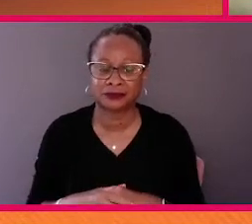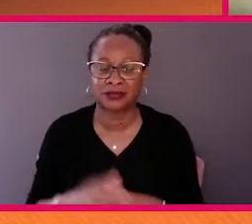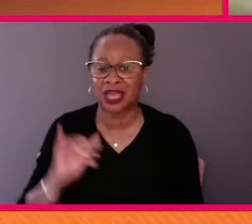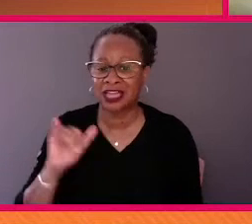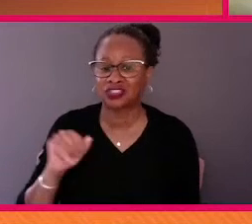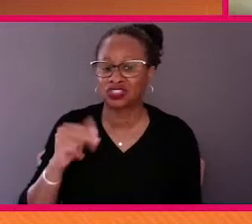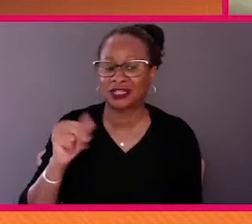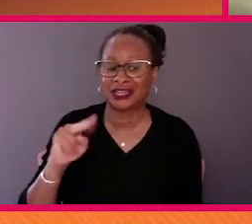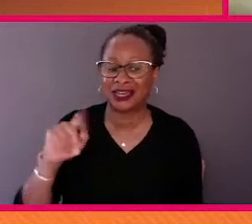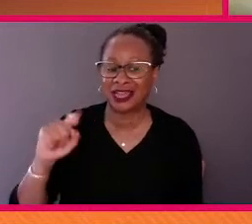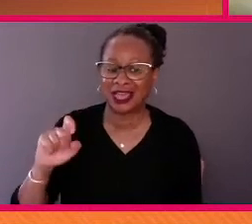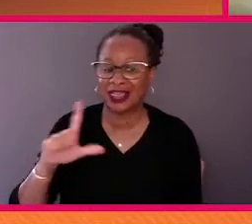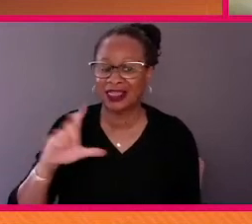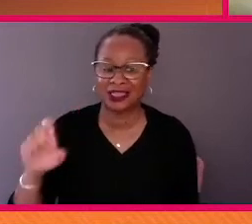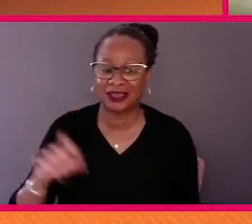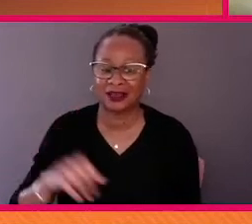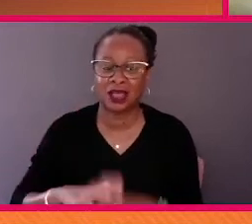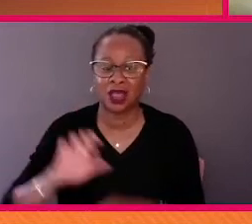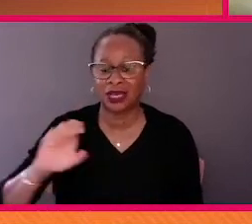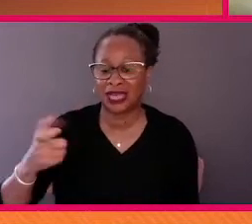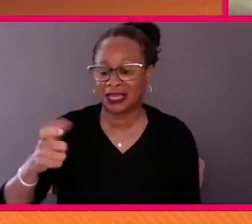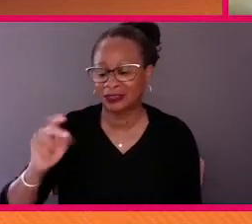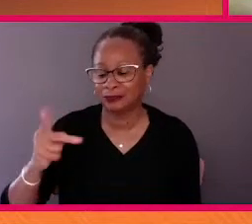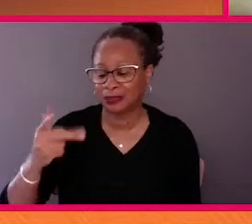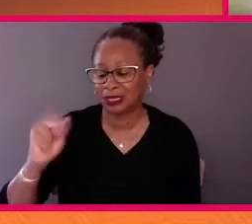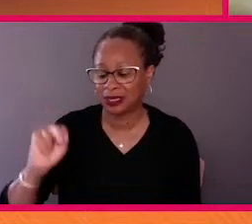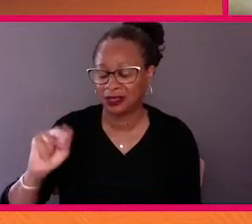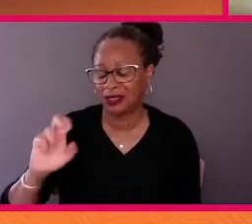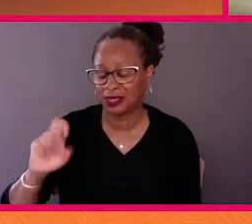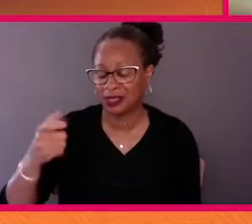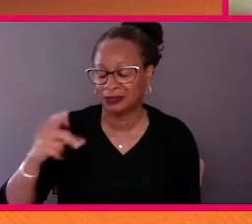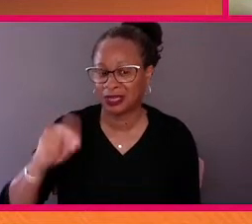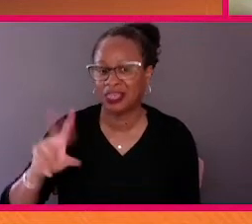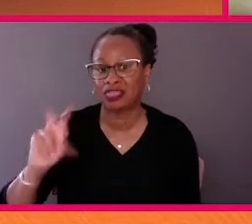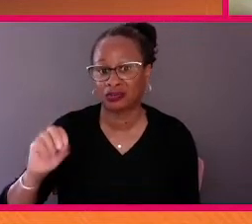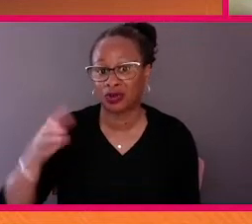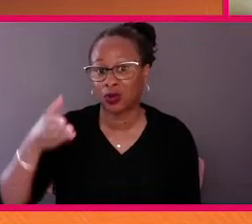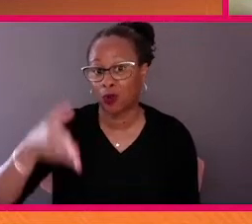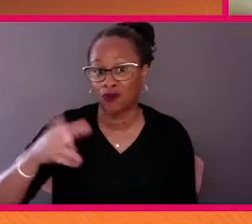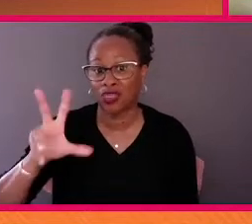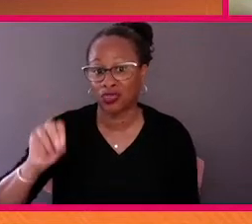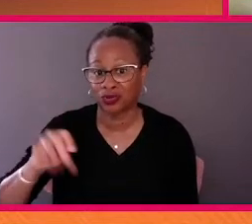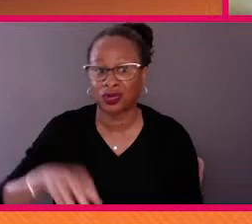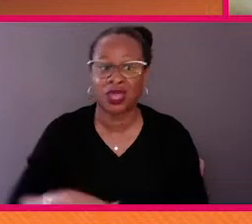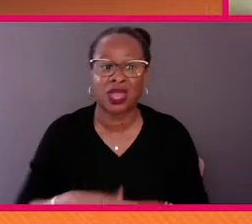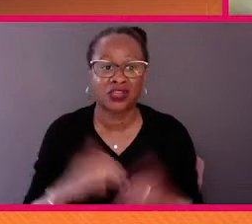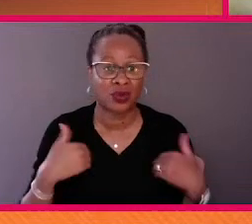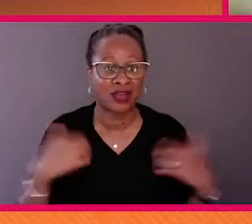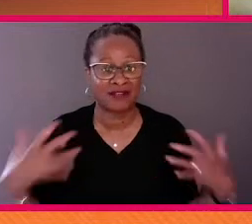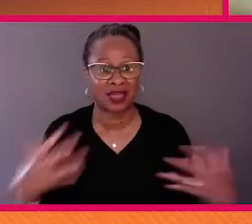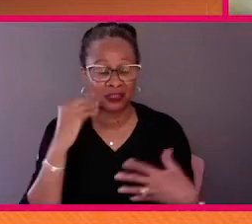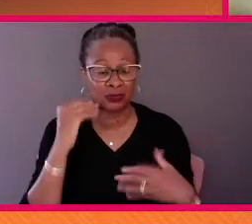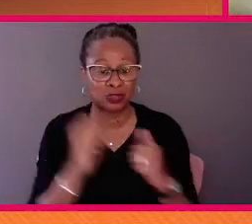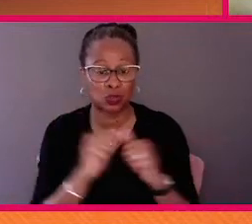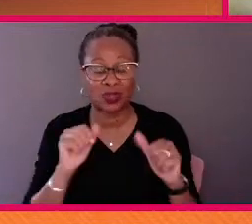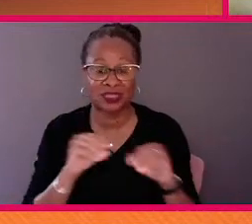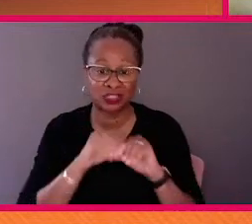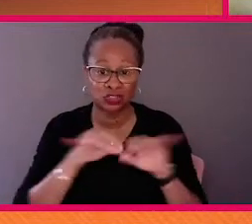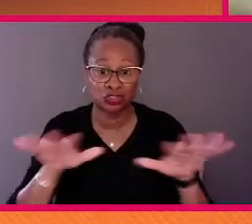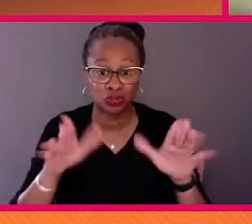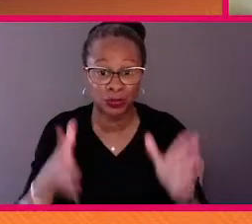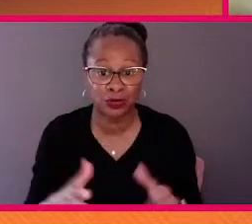versus on ESPN 30 for 30, you've had, you know, a lot of experience with distributors and around